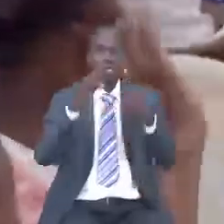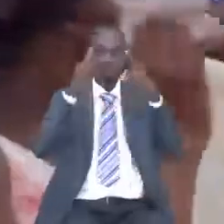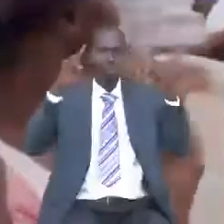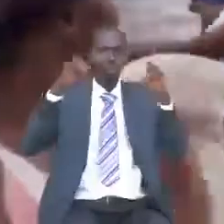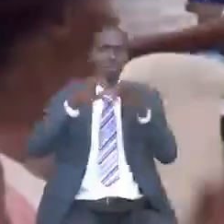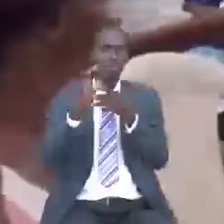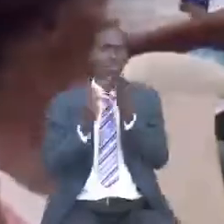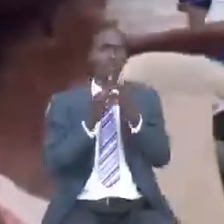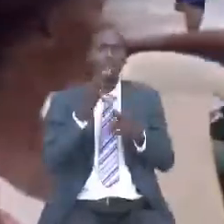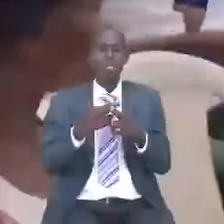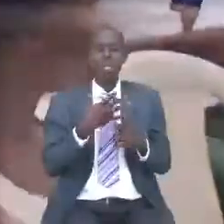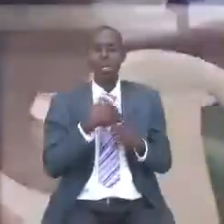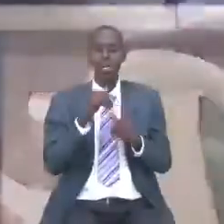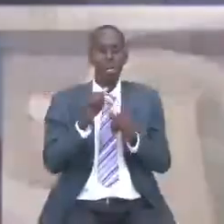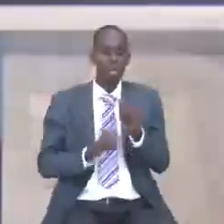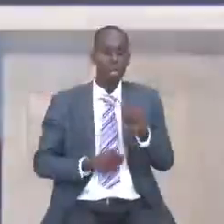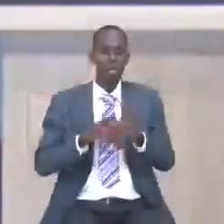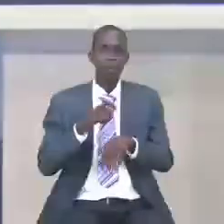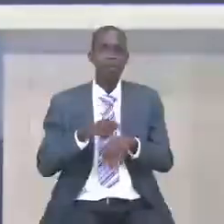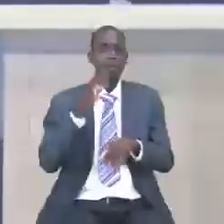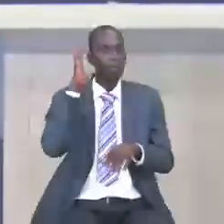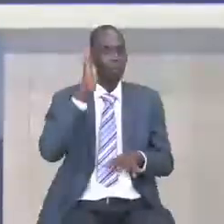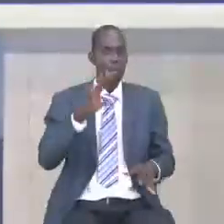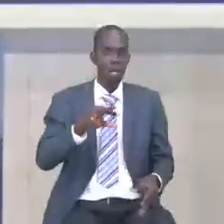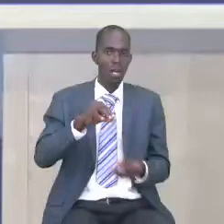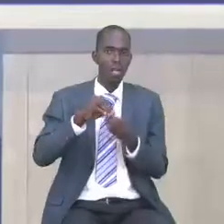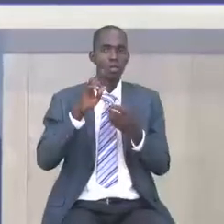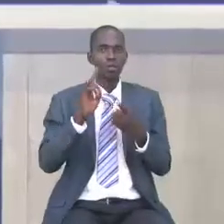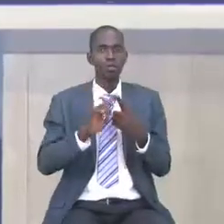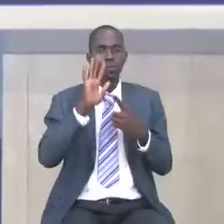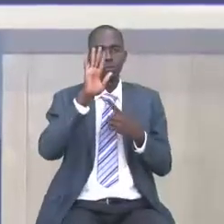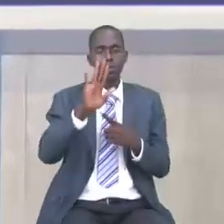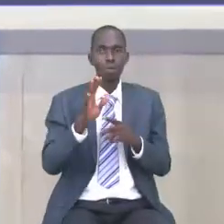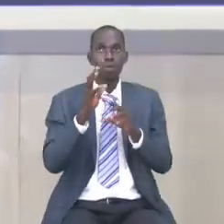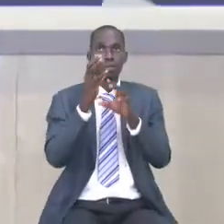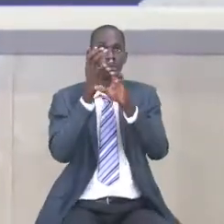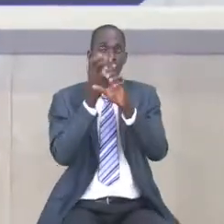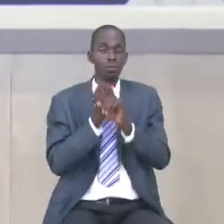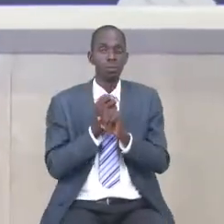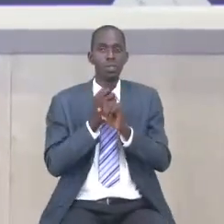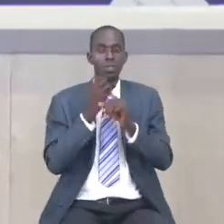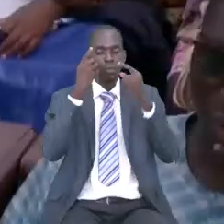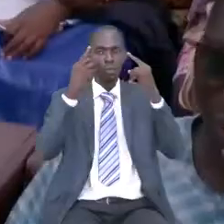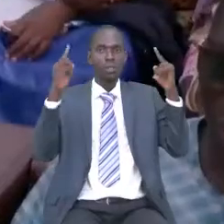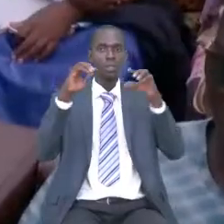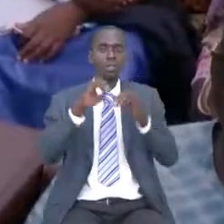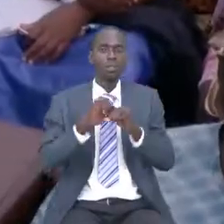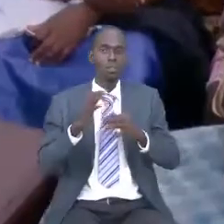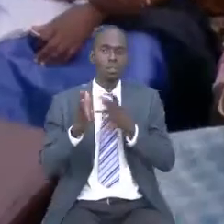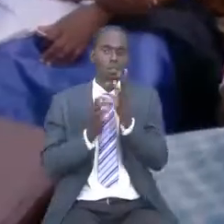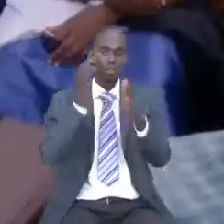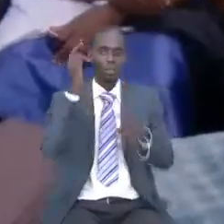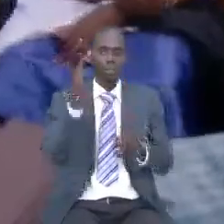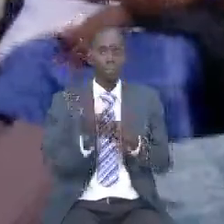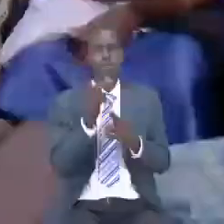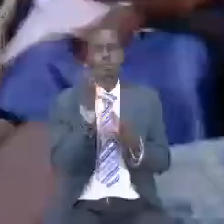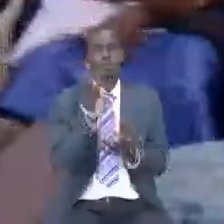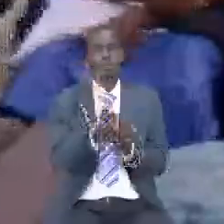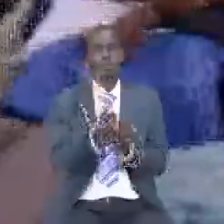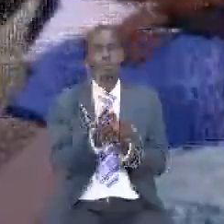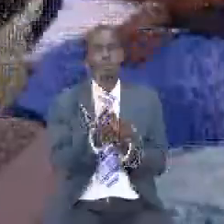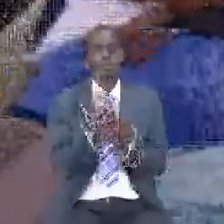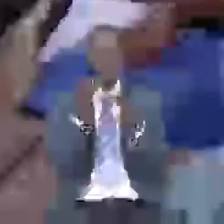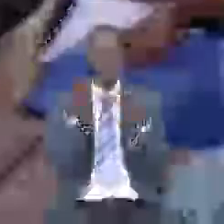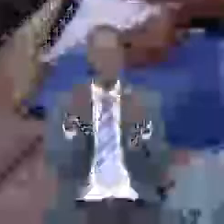And every moment will add to your achievement in Jesus' name.